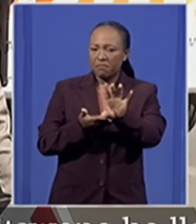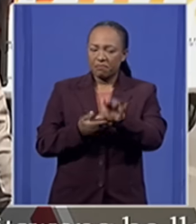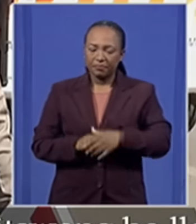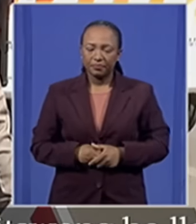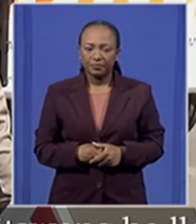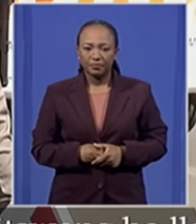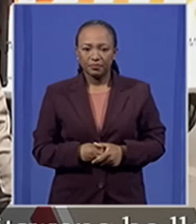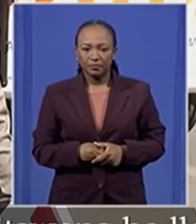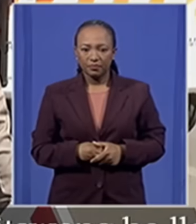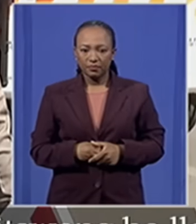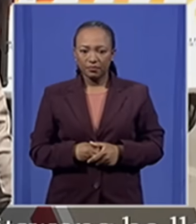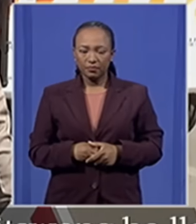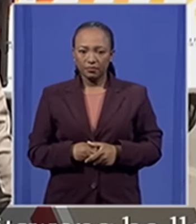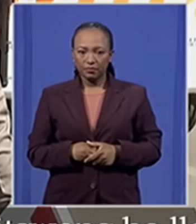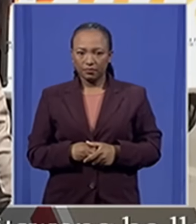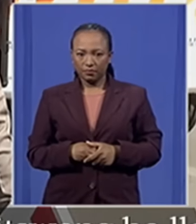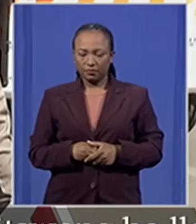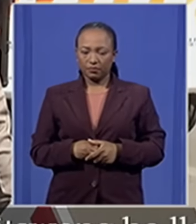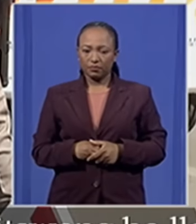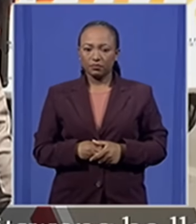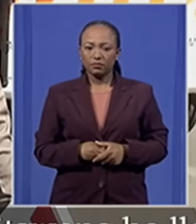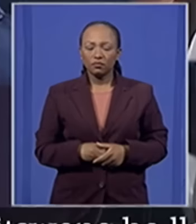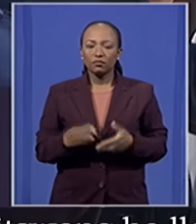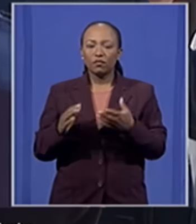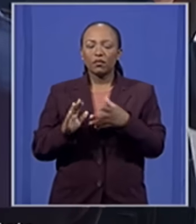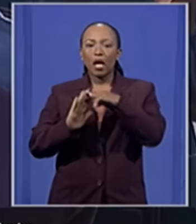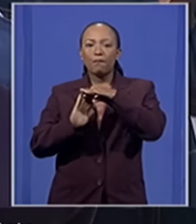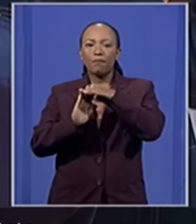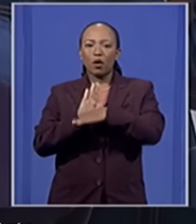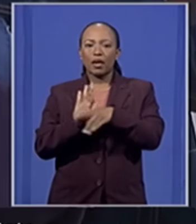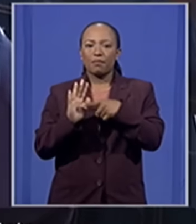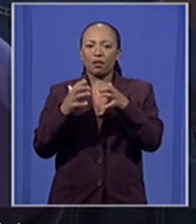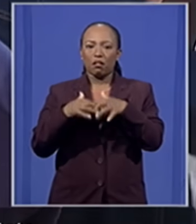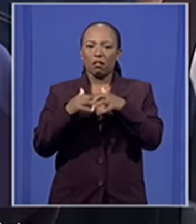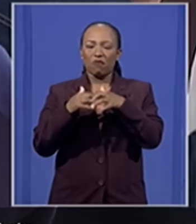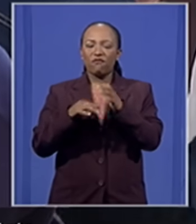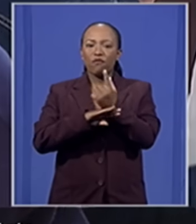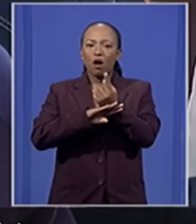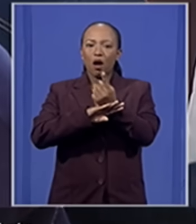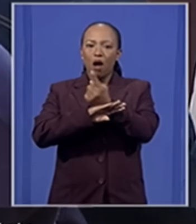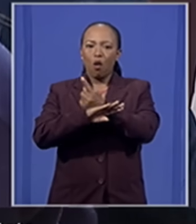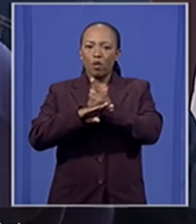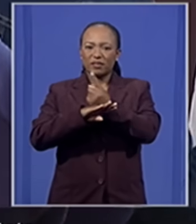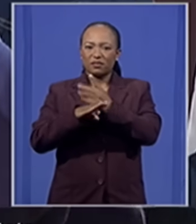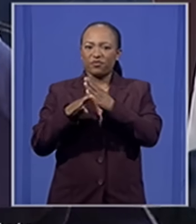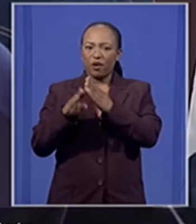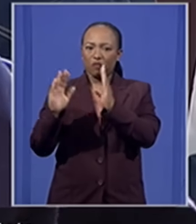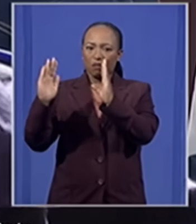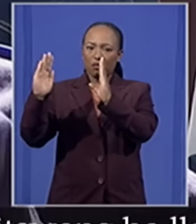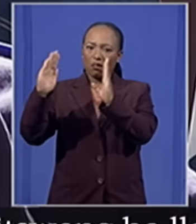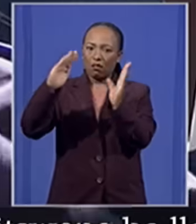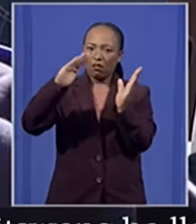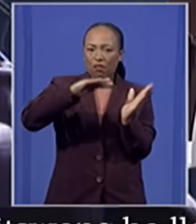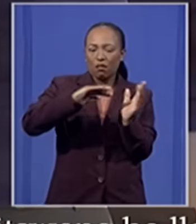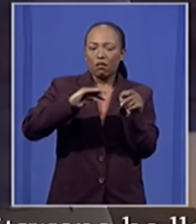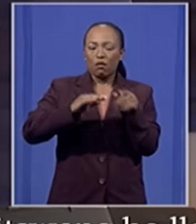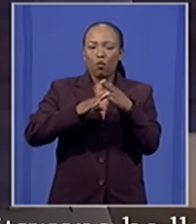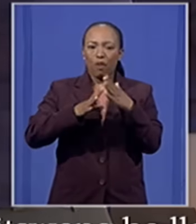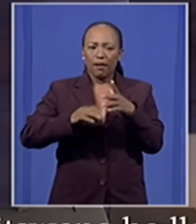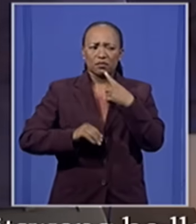Gammona ke ho kengwa tshebetsong ha leano le laolang dihora tsa tshebetso tsa basebetsi. Basebetsi ba re ha se nnete hore